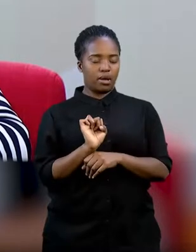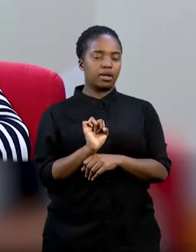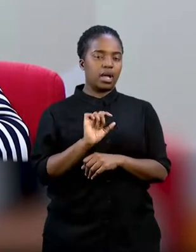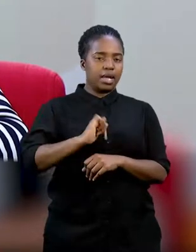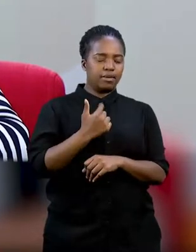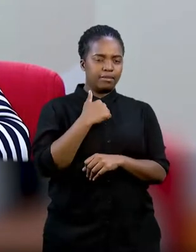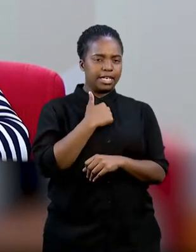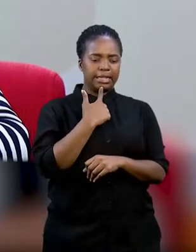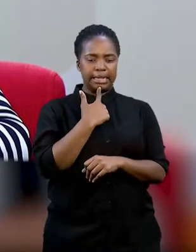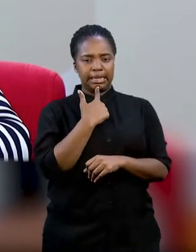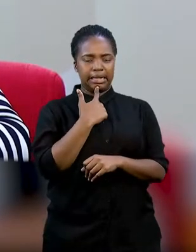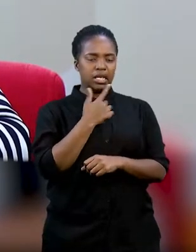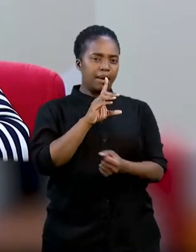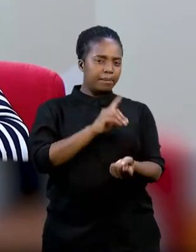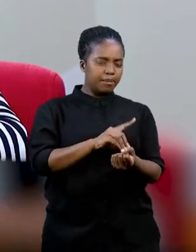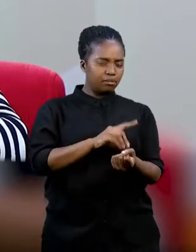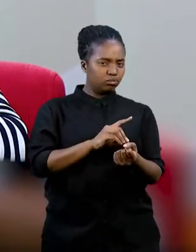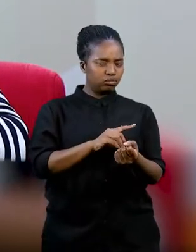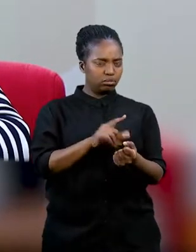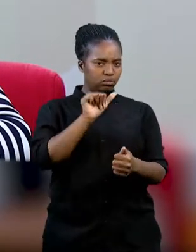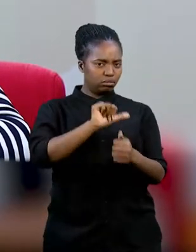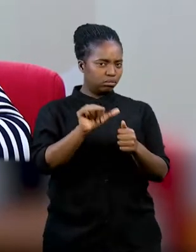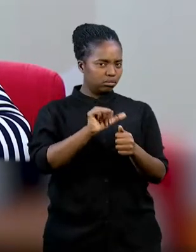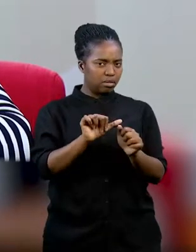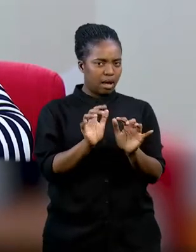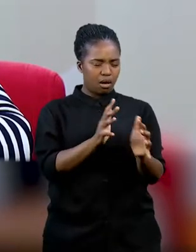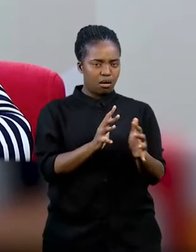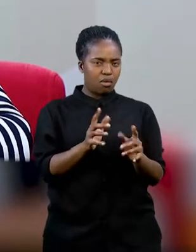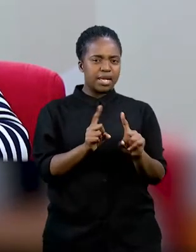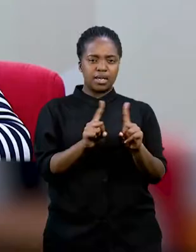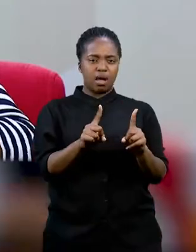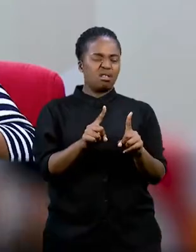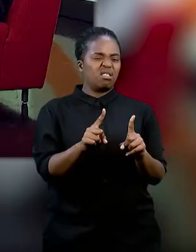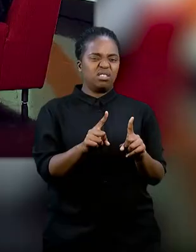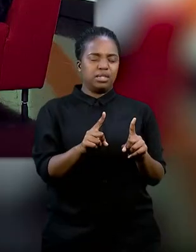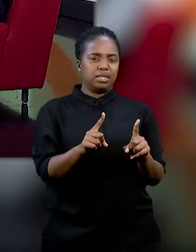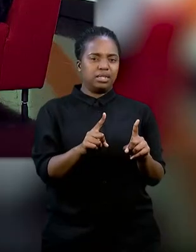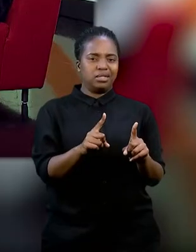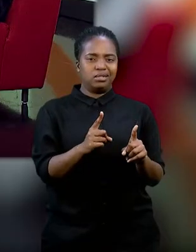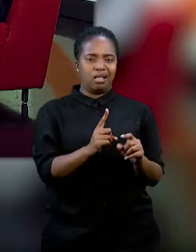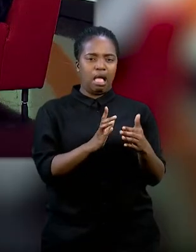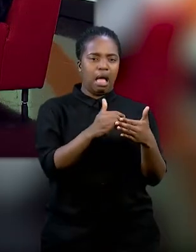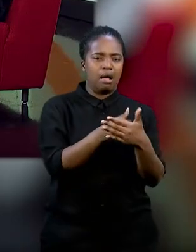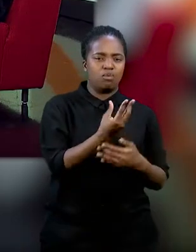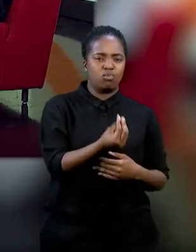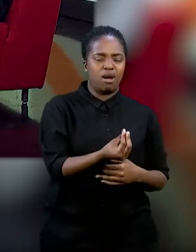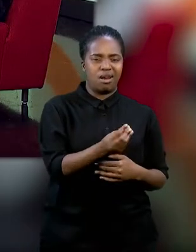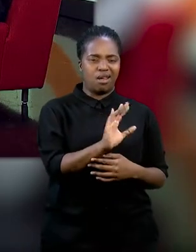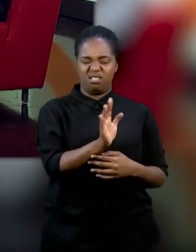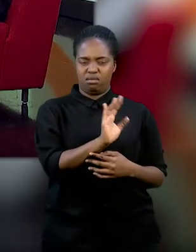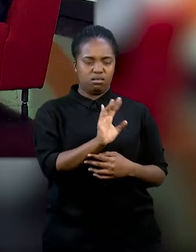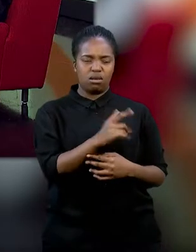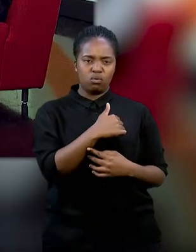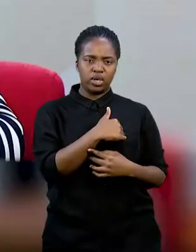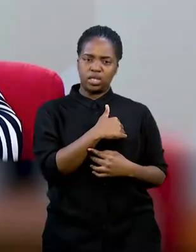papae gore no ile ka manager gore ke bolele le yena and then azang ka motshwara ja ka ngwana o re hey oh ke ngwana o re ha